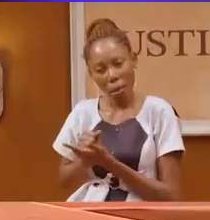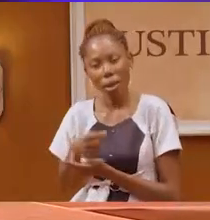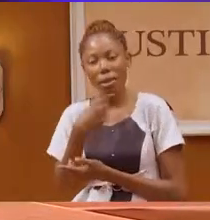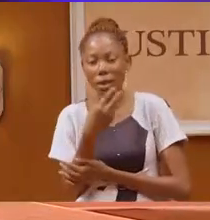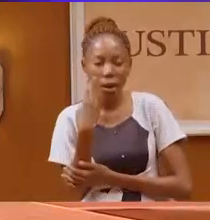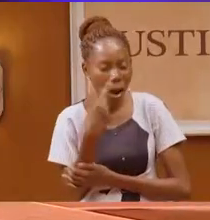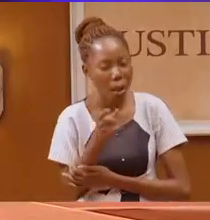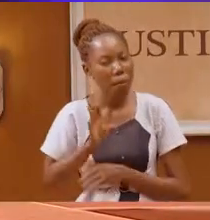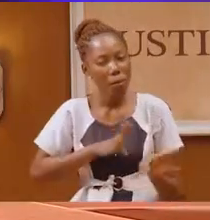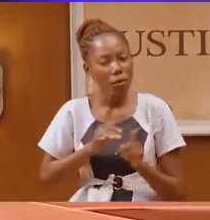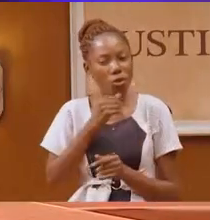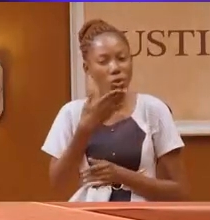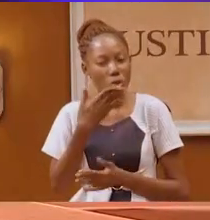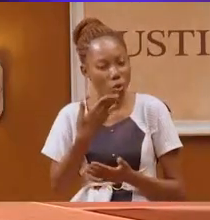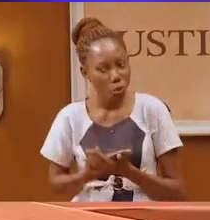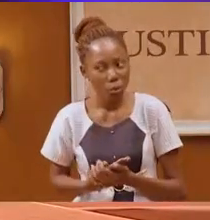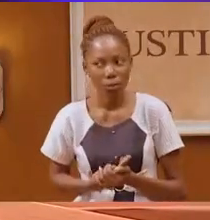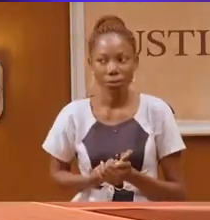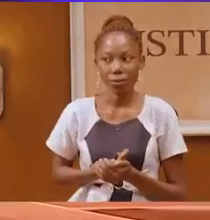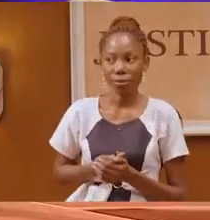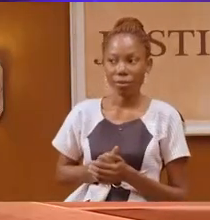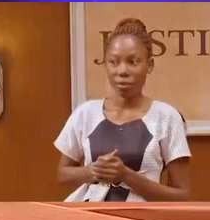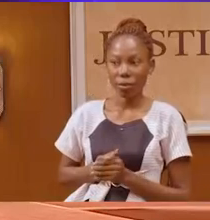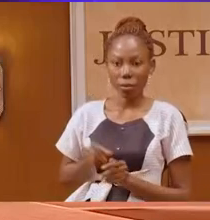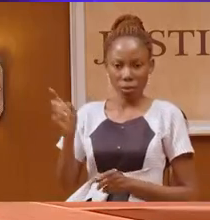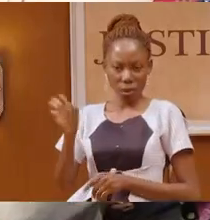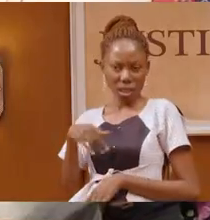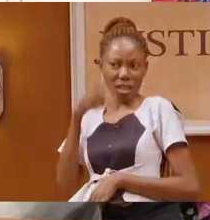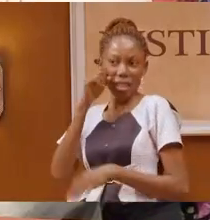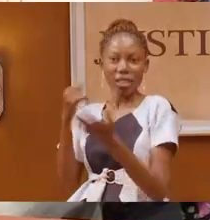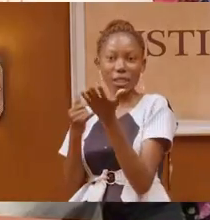do? What she's about to tell me is that I should manage her the way I see her.